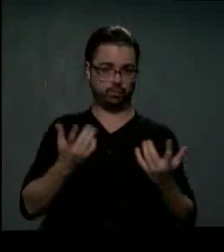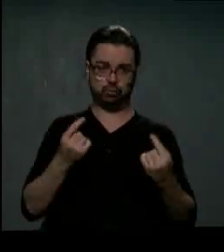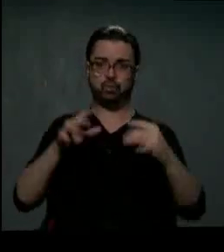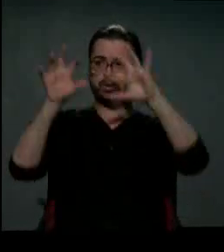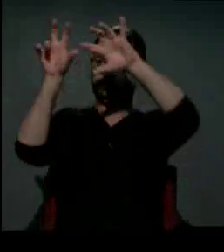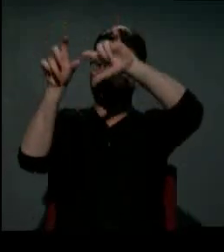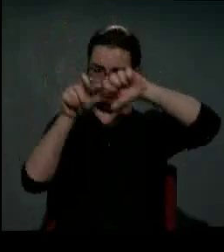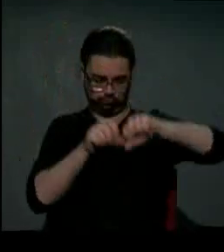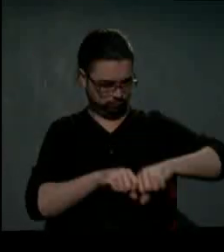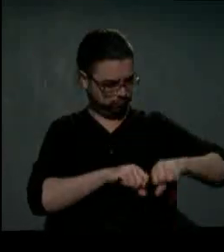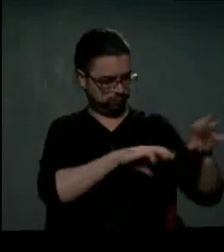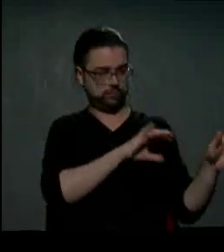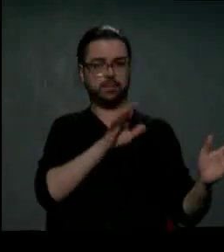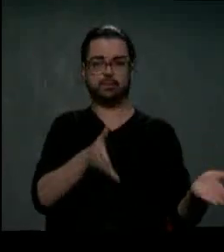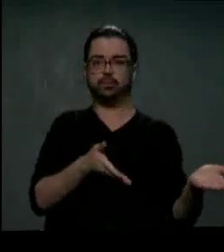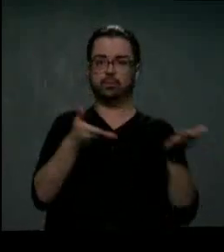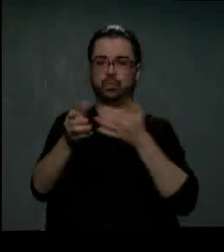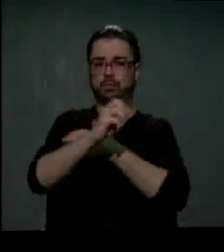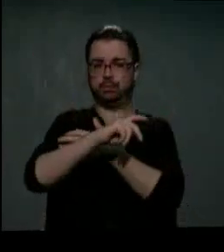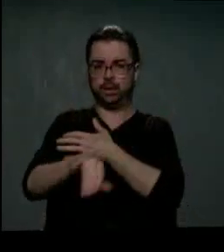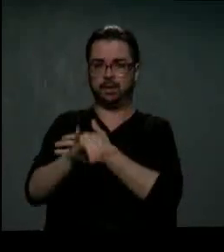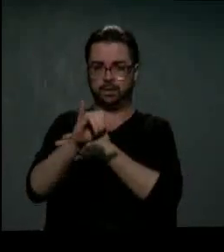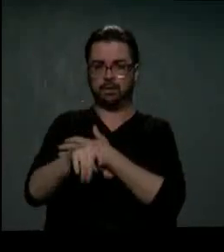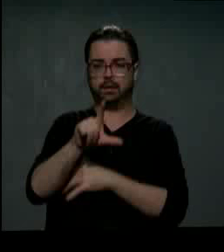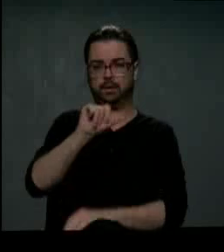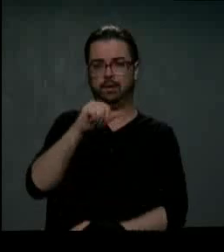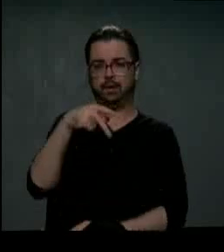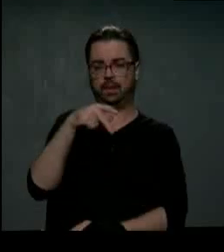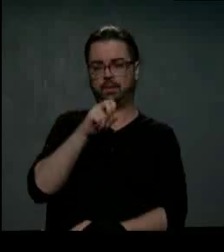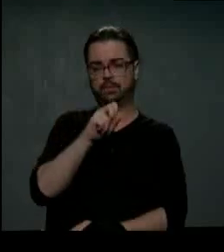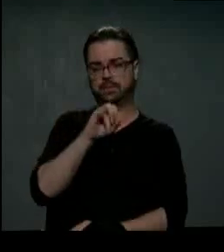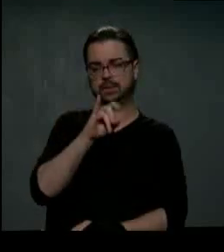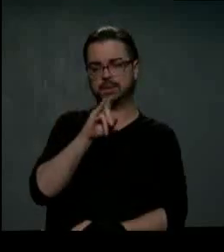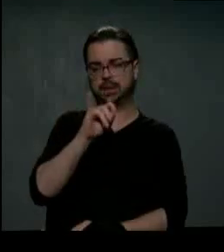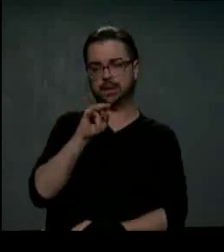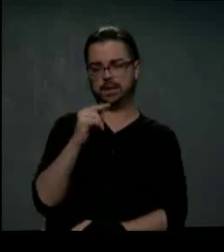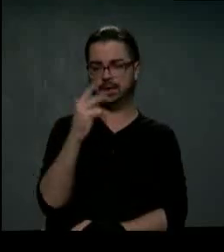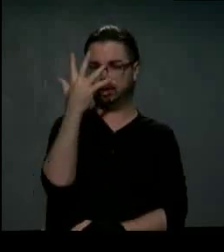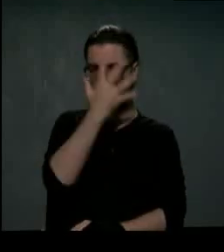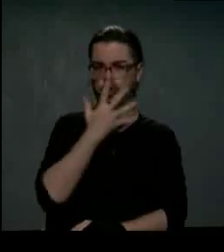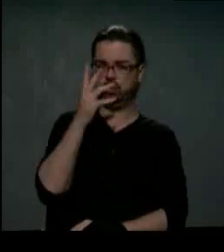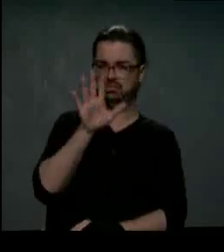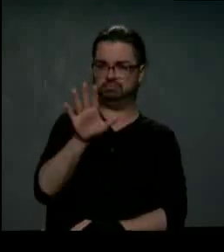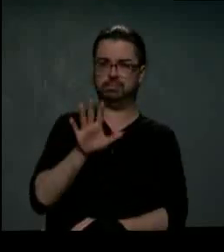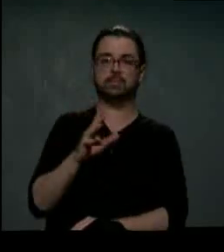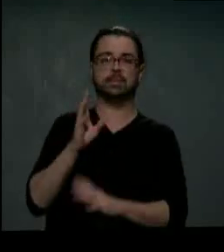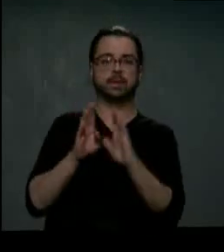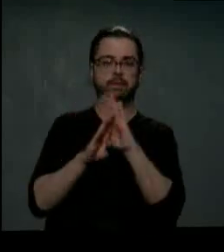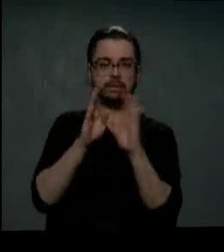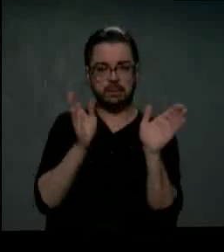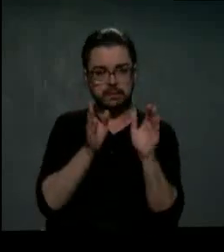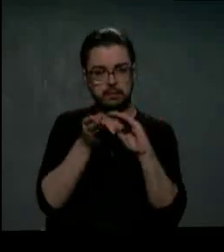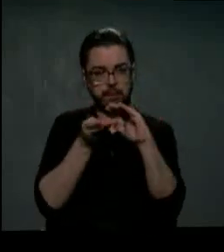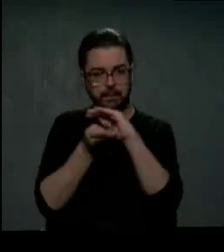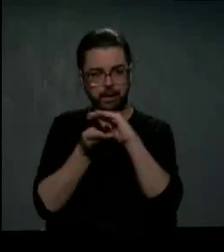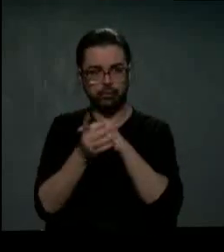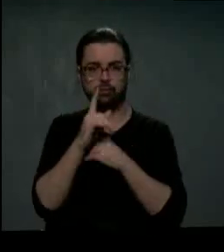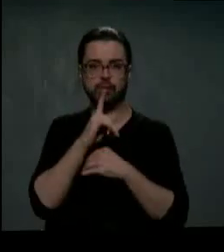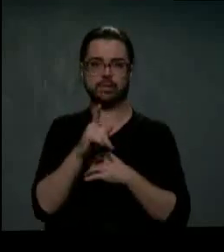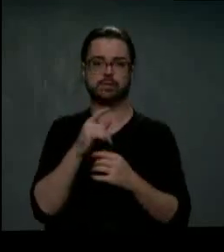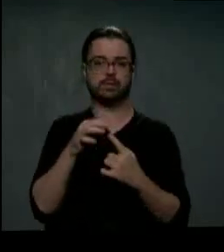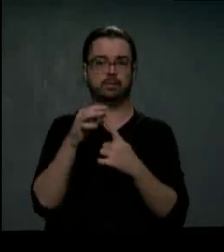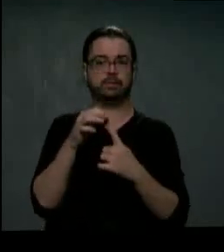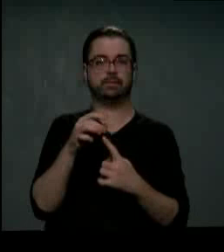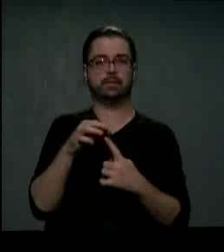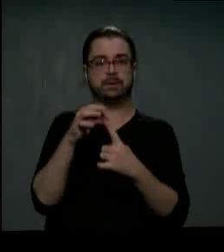and bring back the lap siding look of a Hillcrest kind of home. Develop a small bakery there that would serve, really our specialty item is going